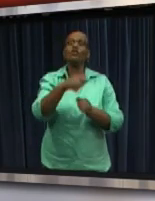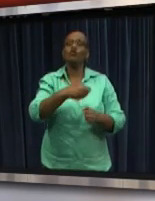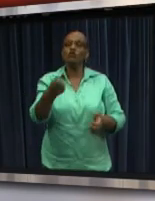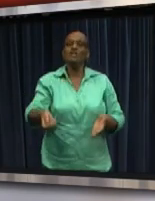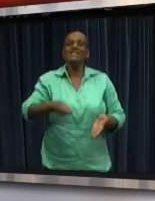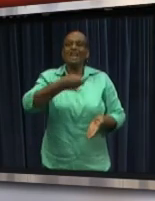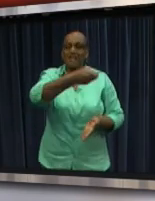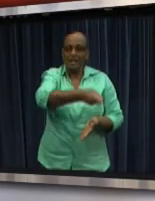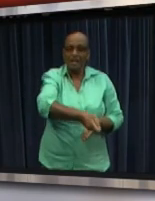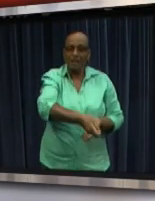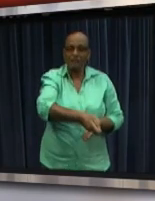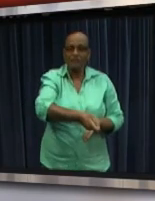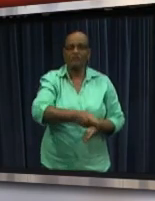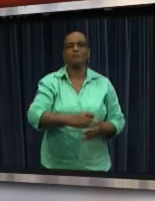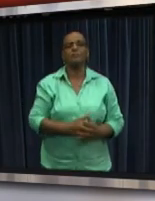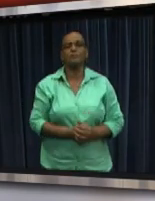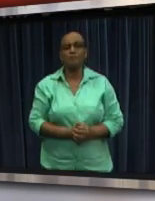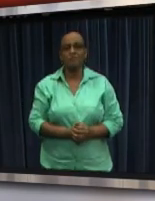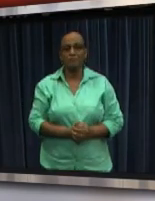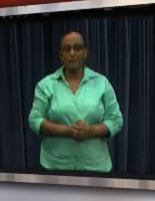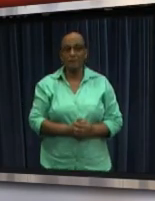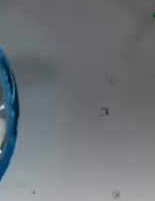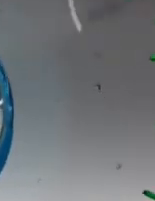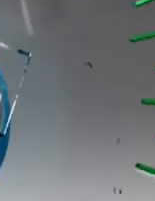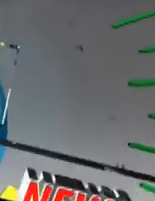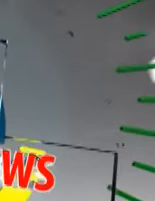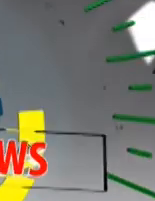could respond, according to him.